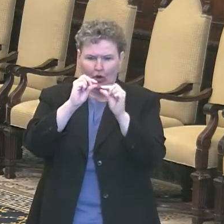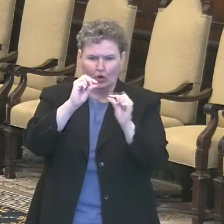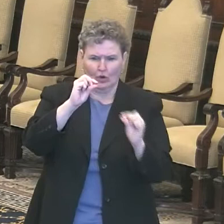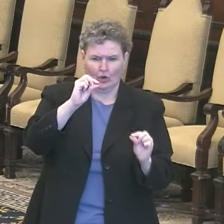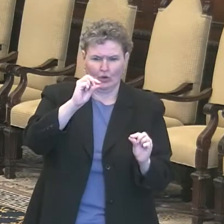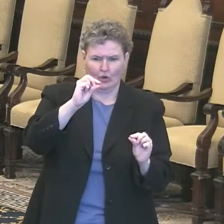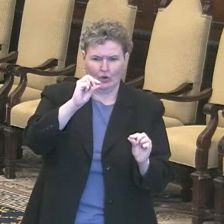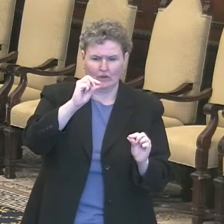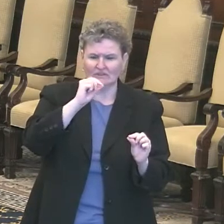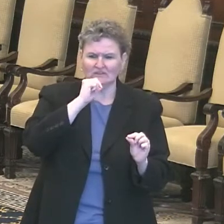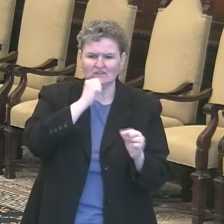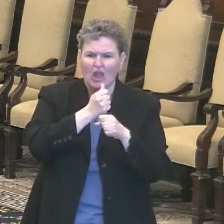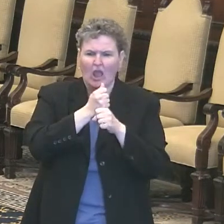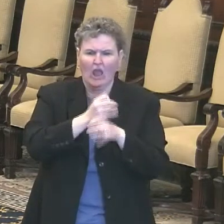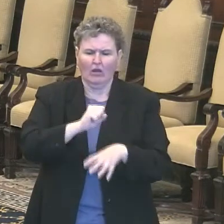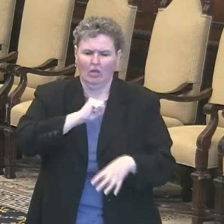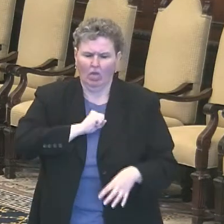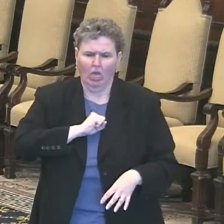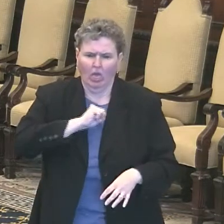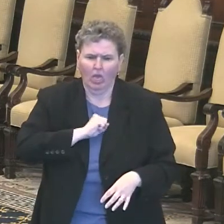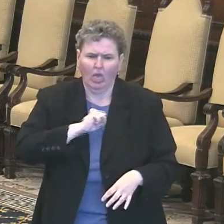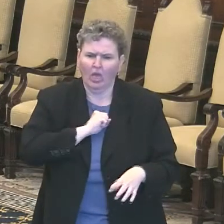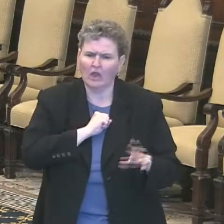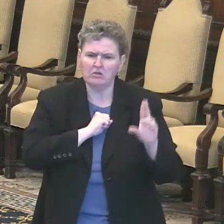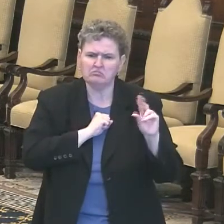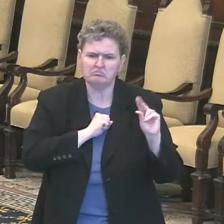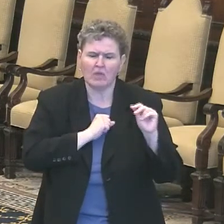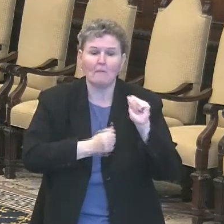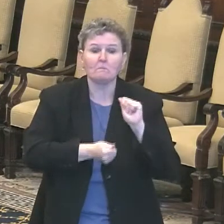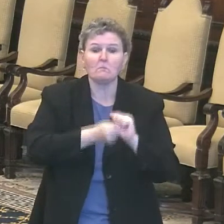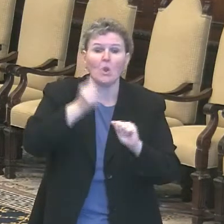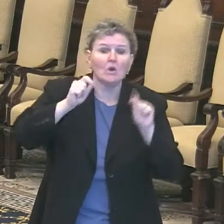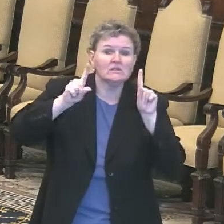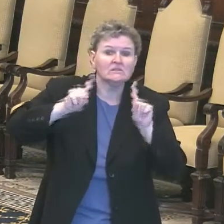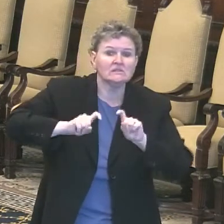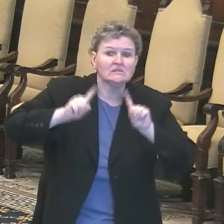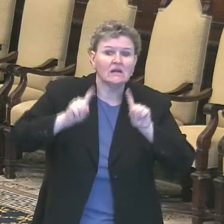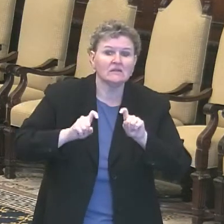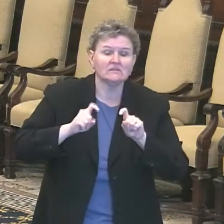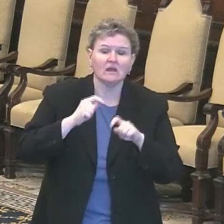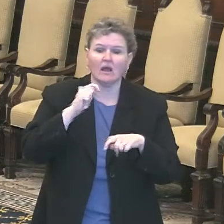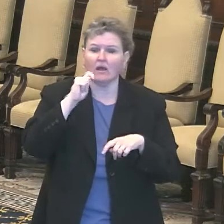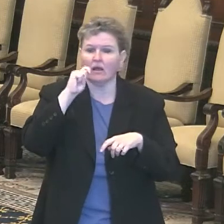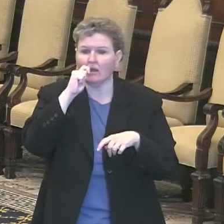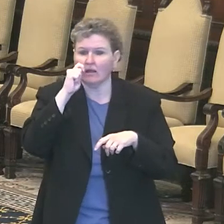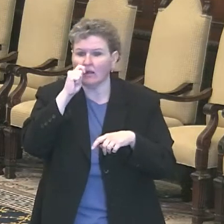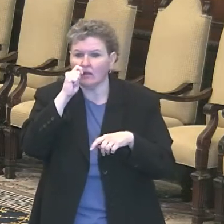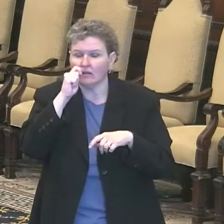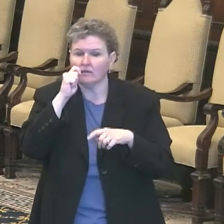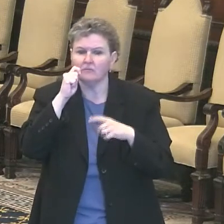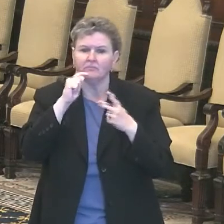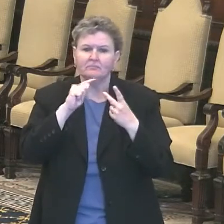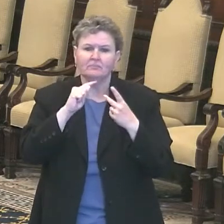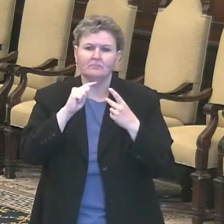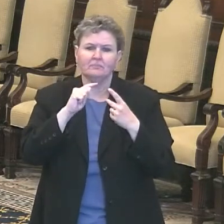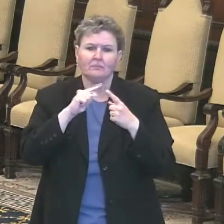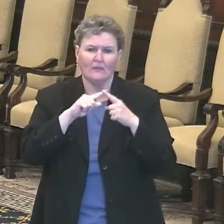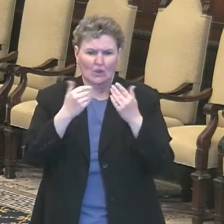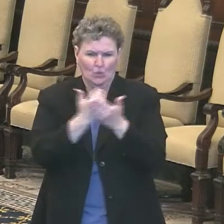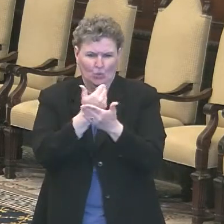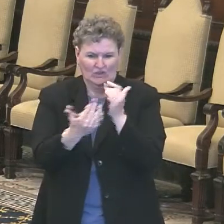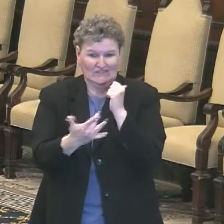Thank you, Armando. And now we're going to move to the Q&A portion for members of the media. Please remember that we have limited time during the briefings,